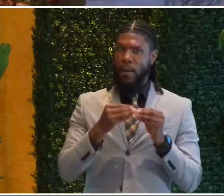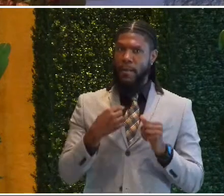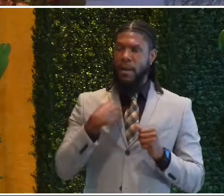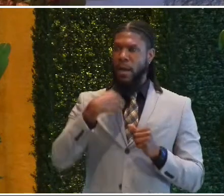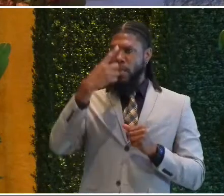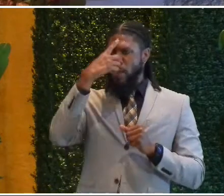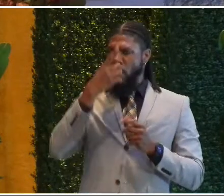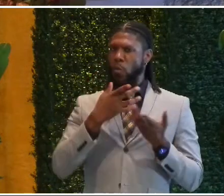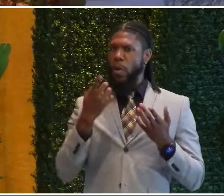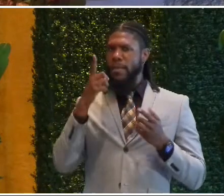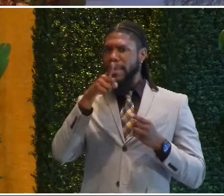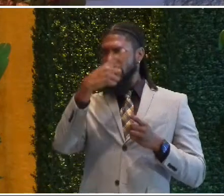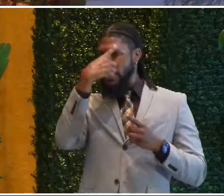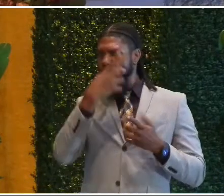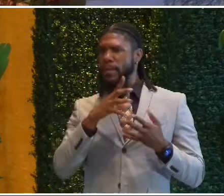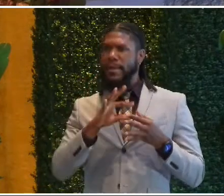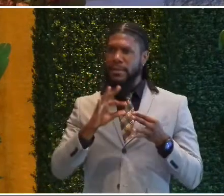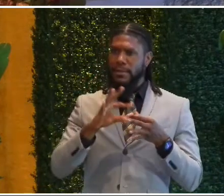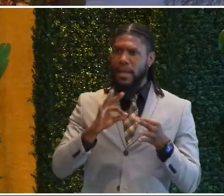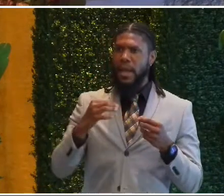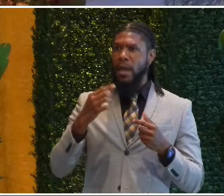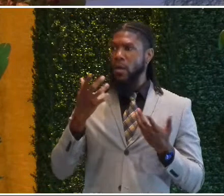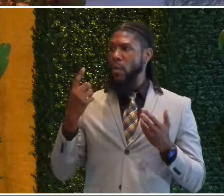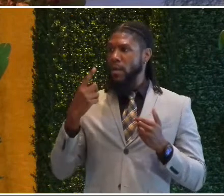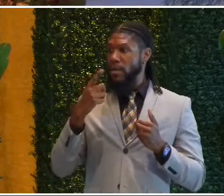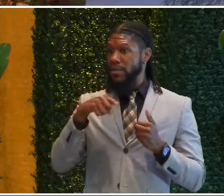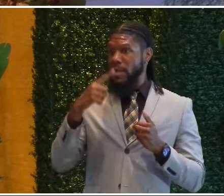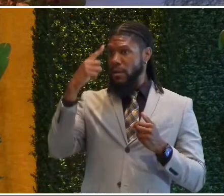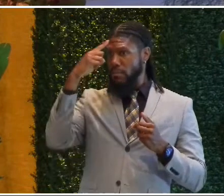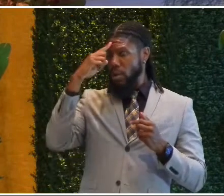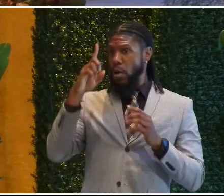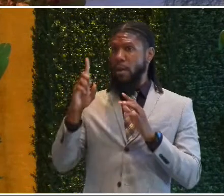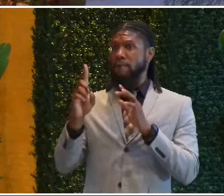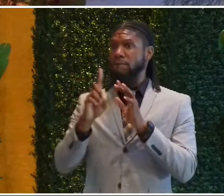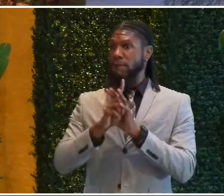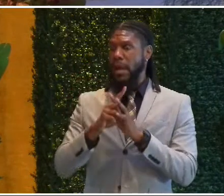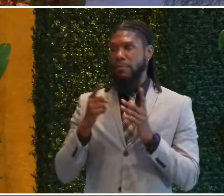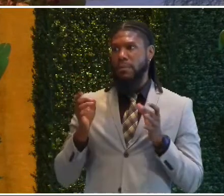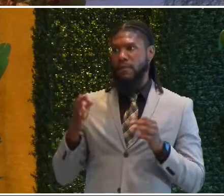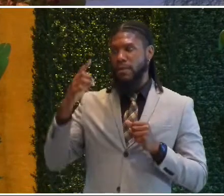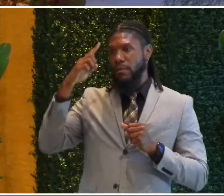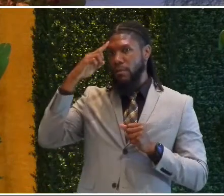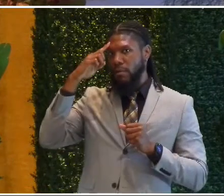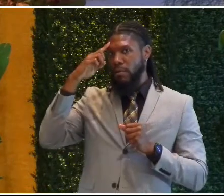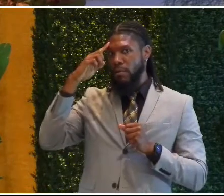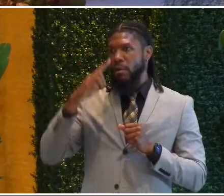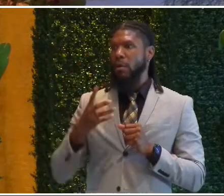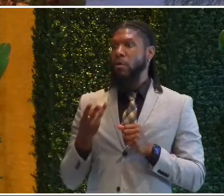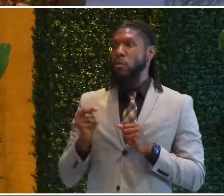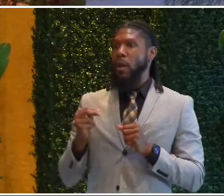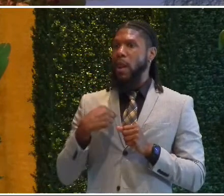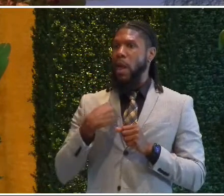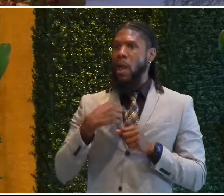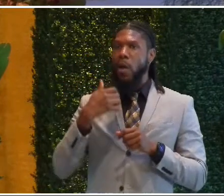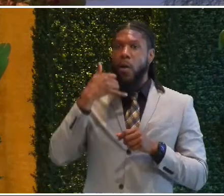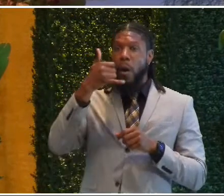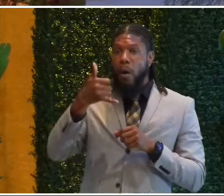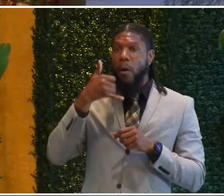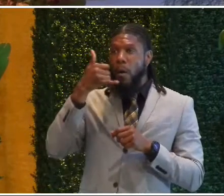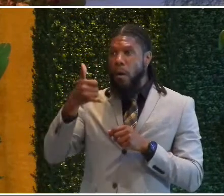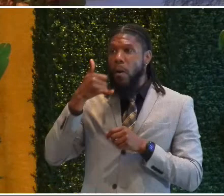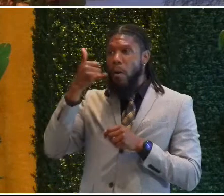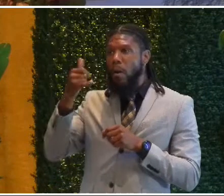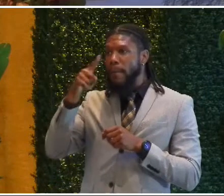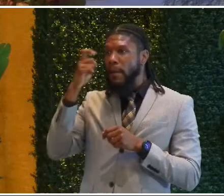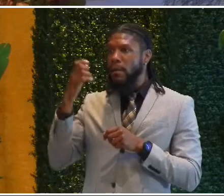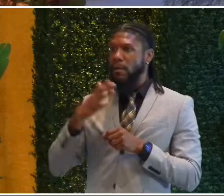not, I fight. I definitely fight, right? When I was making those calls, because my kid is on the